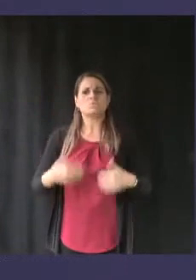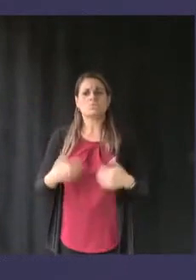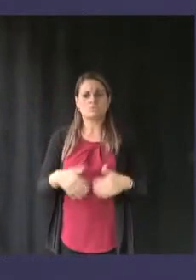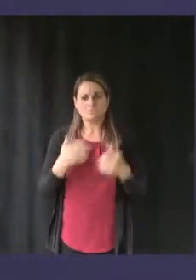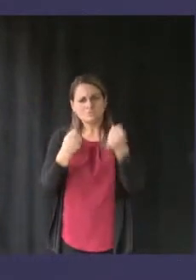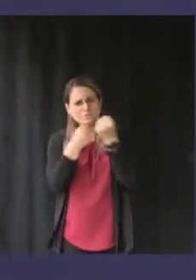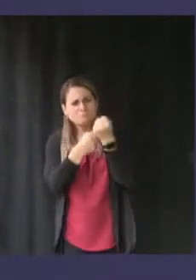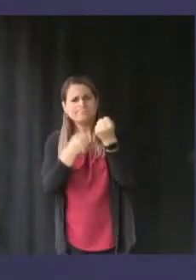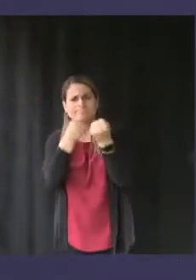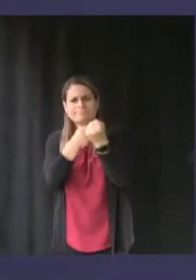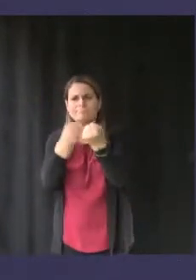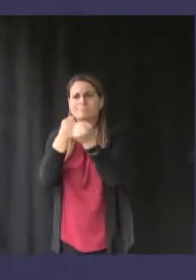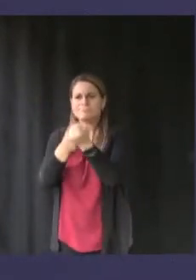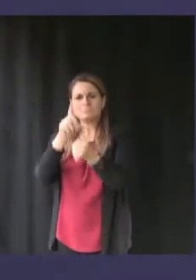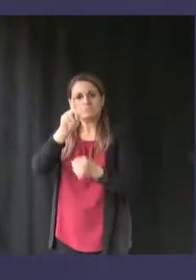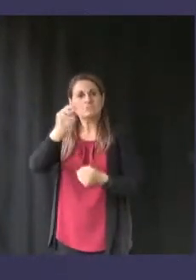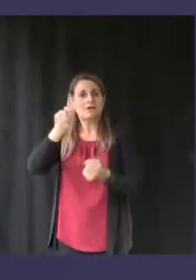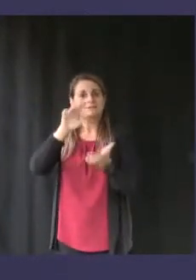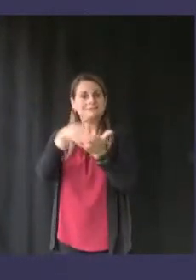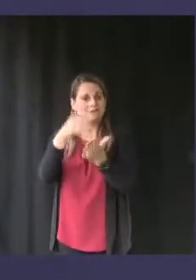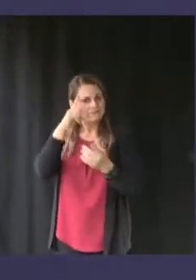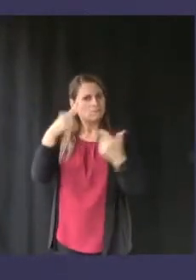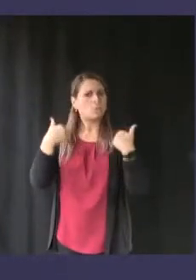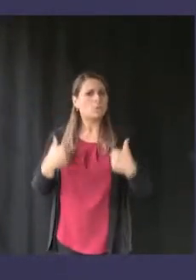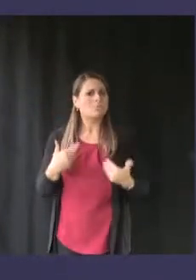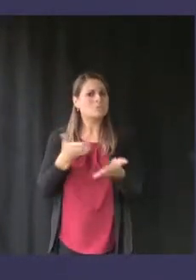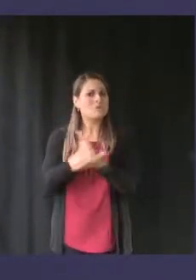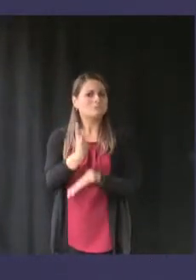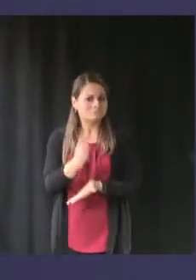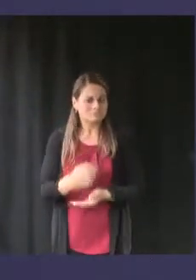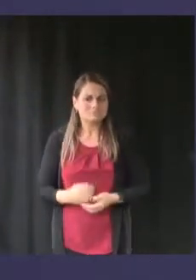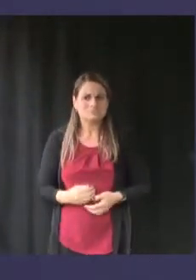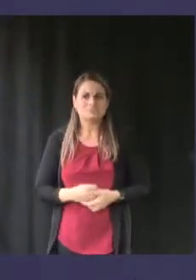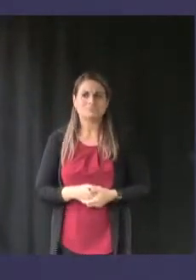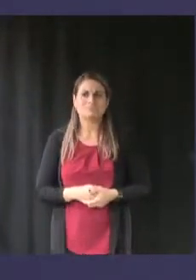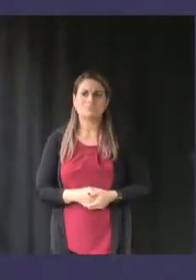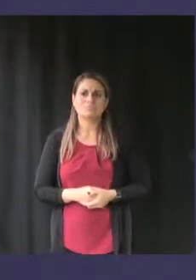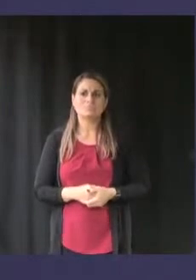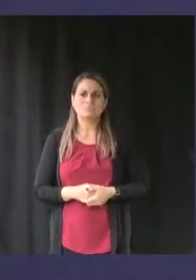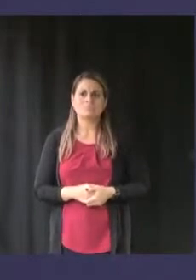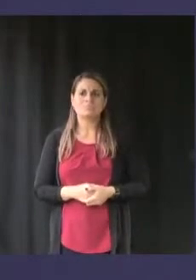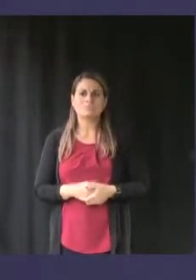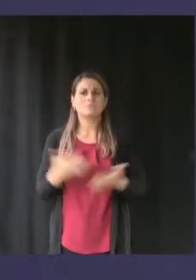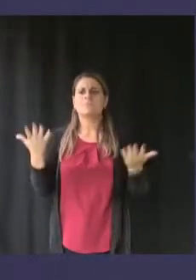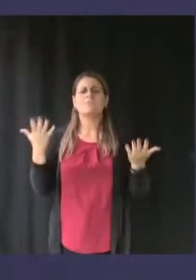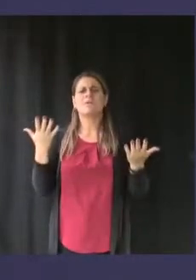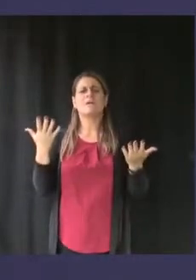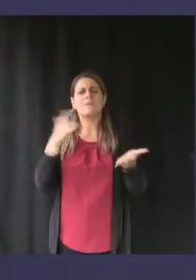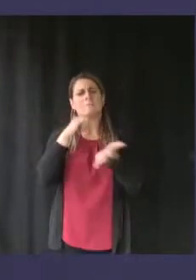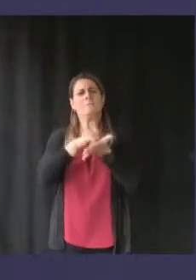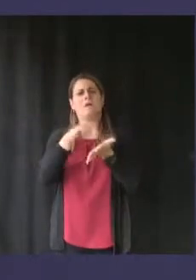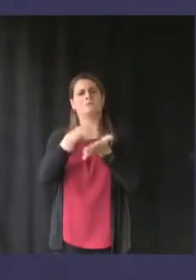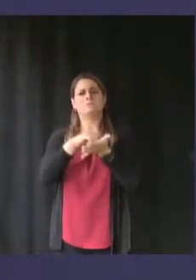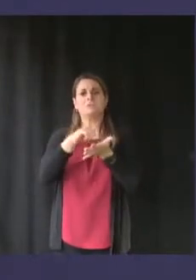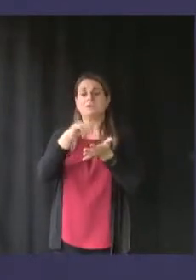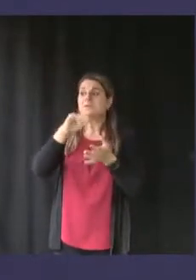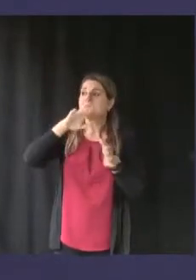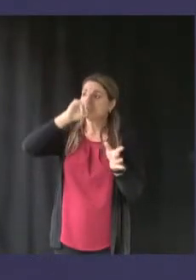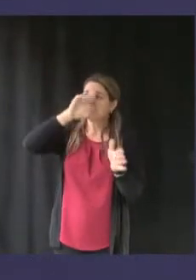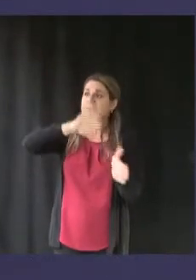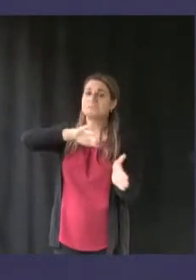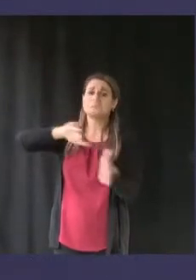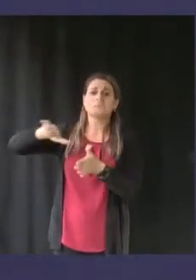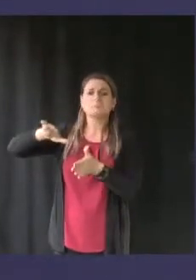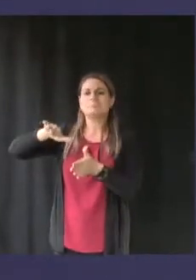Dodd Center for Human Rights. Now, we can never forget that a university like